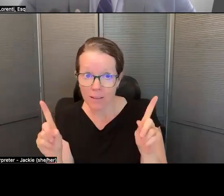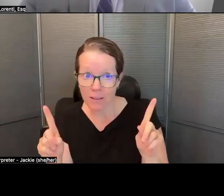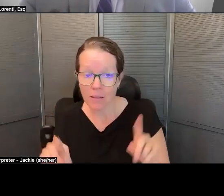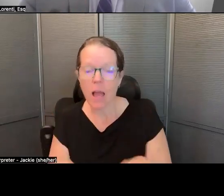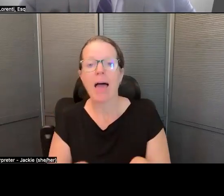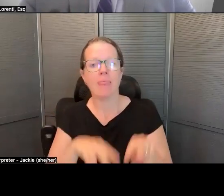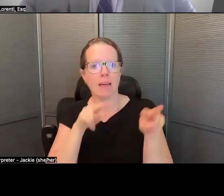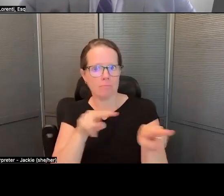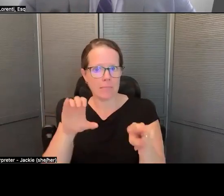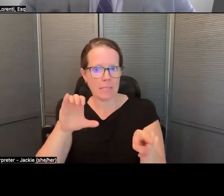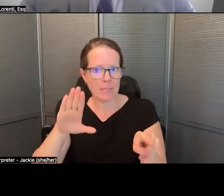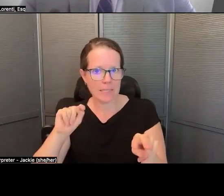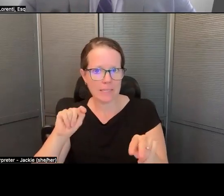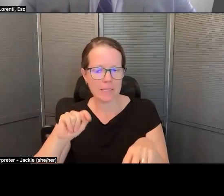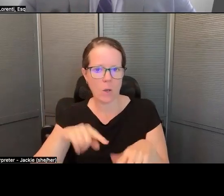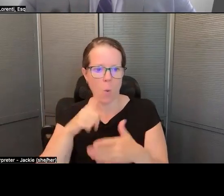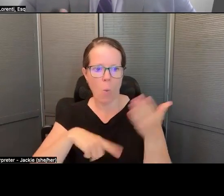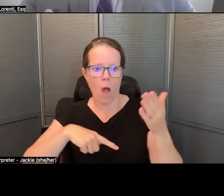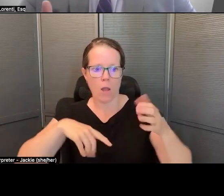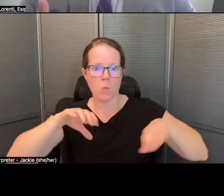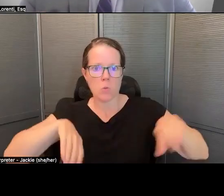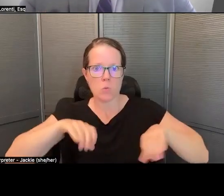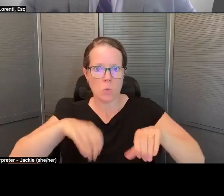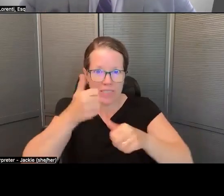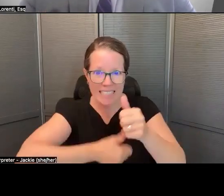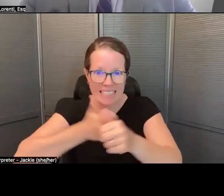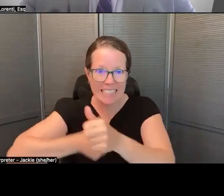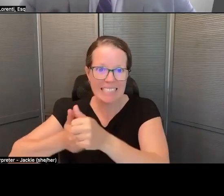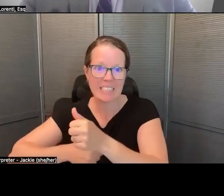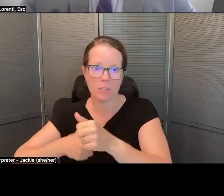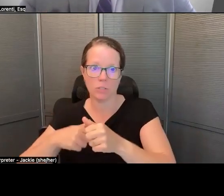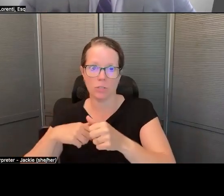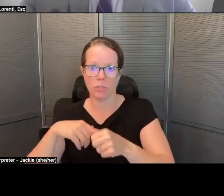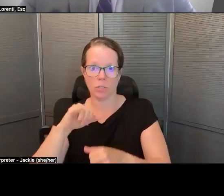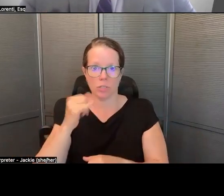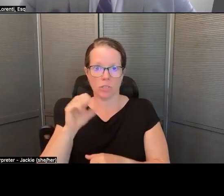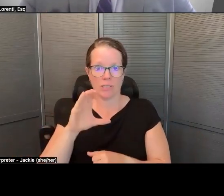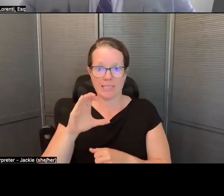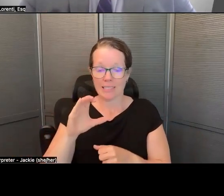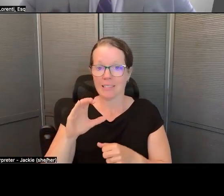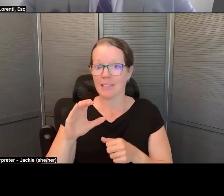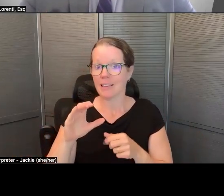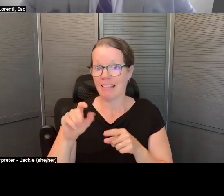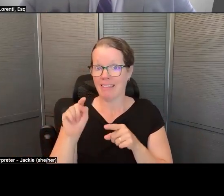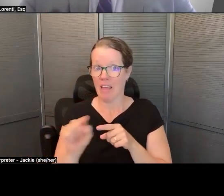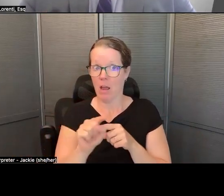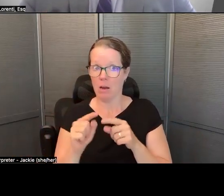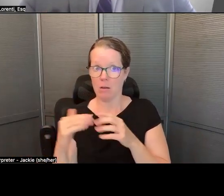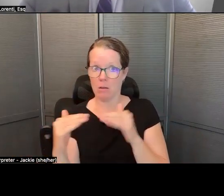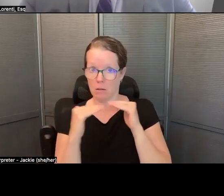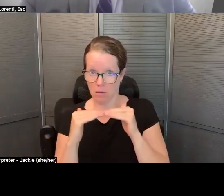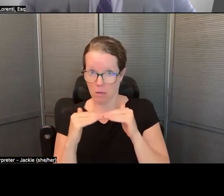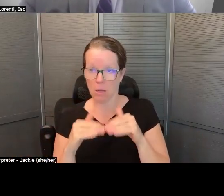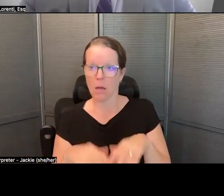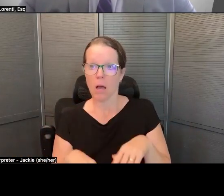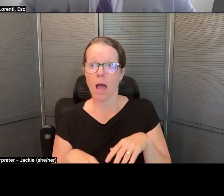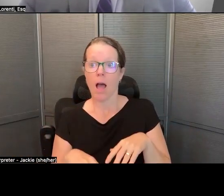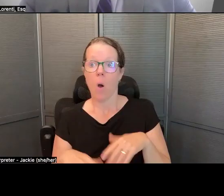across all of our community justice support centers to ensure that the practice is being done with fidelity to the